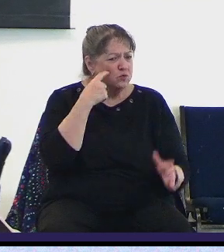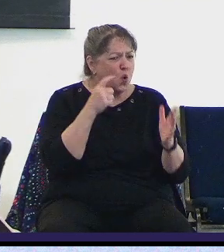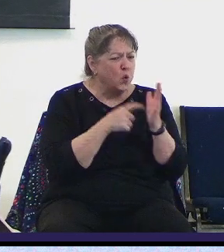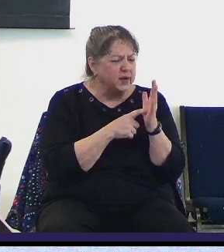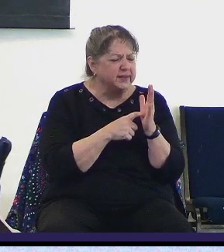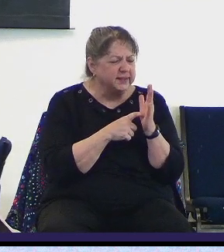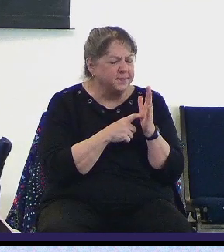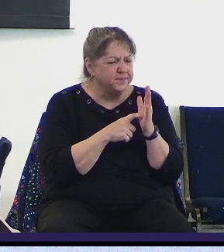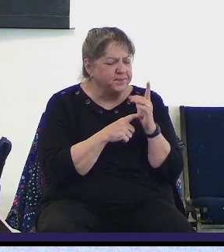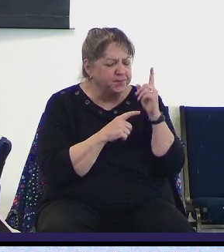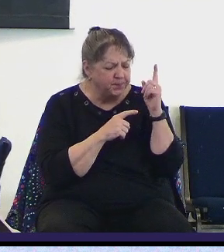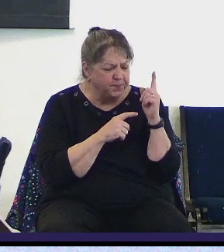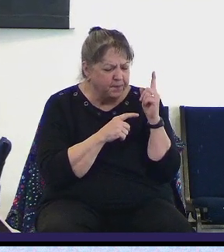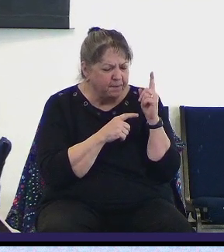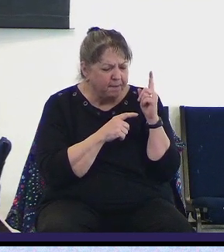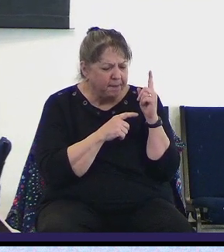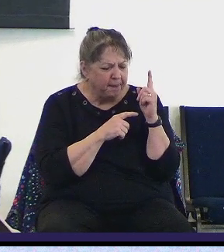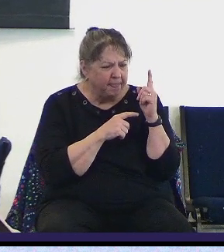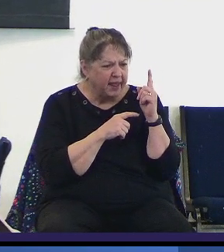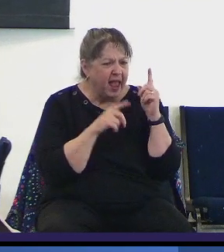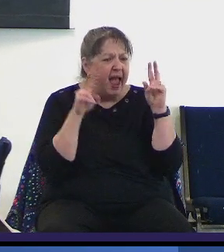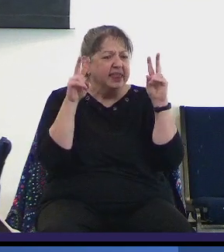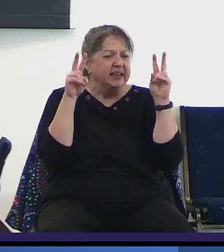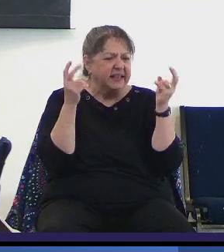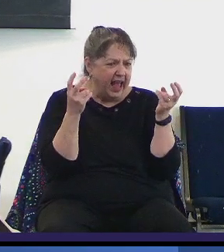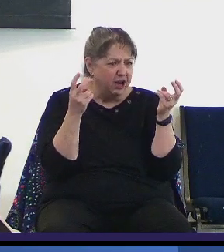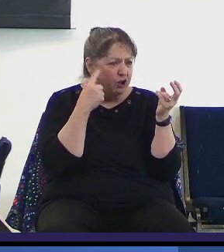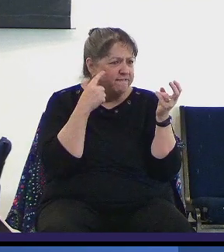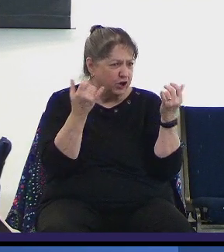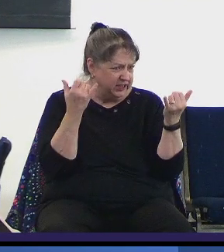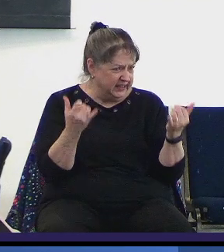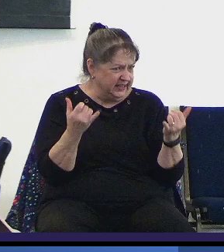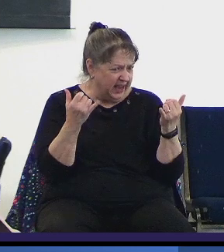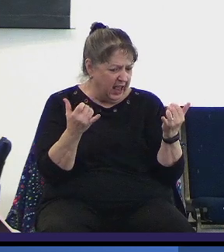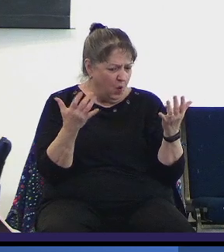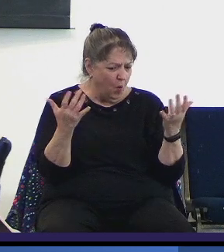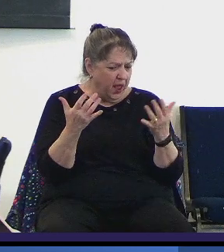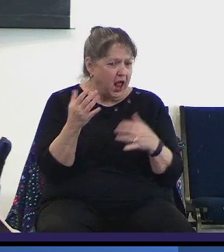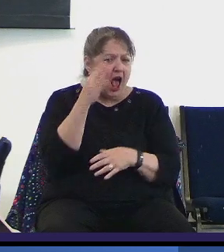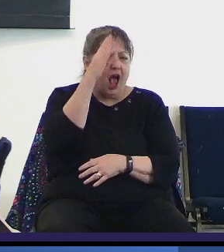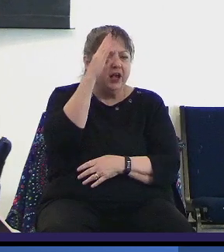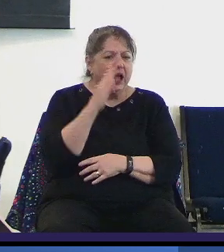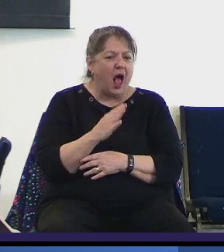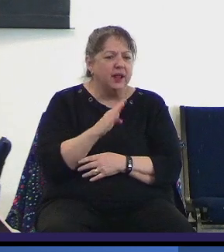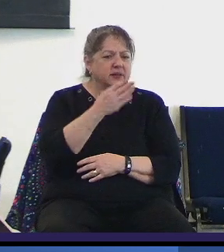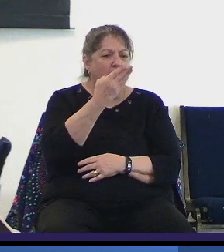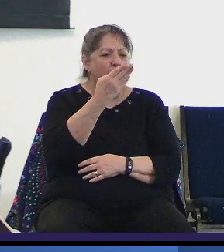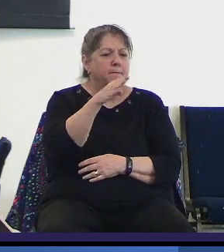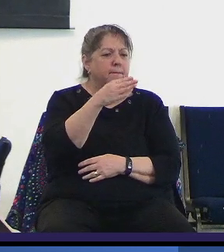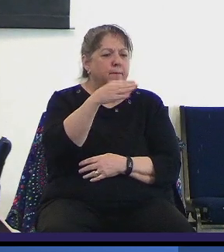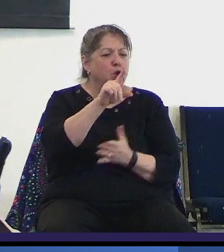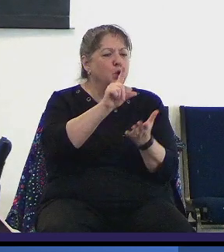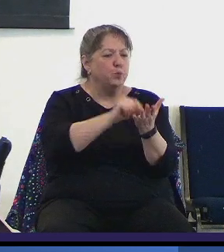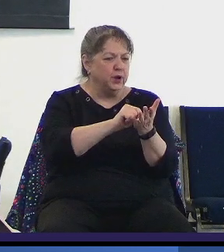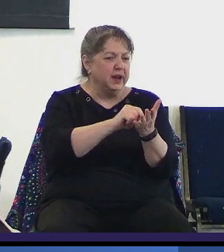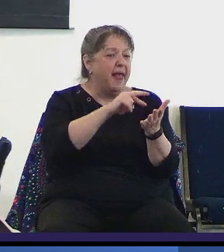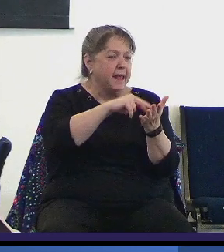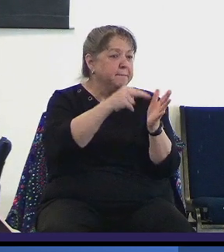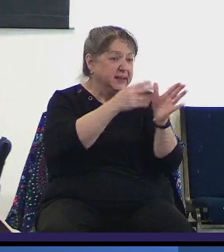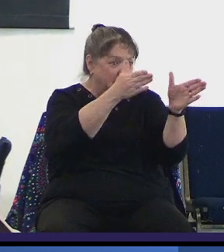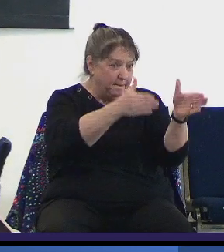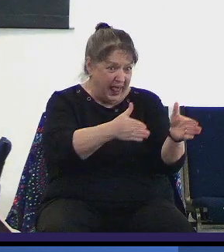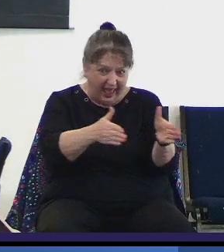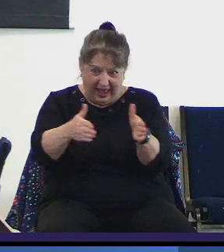screen, the title of our message for today is God's Blueprint for Discipleship. We'll be hearing about